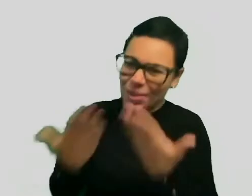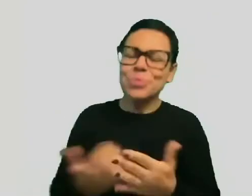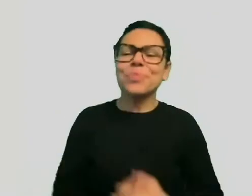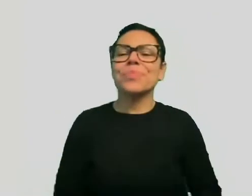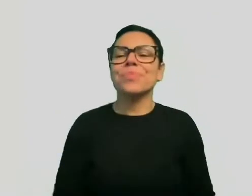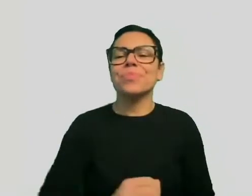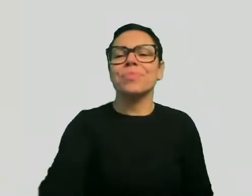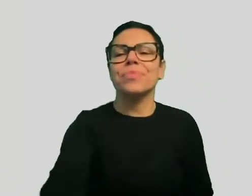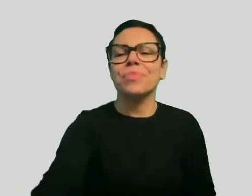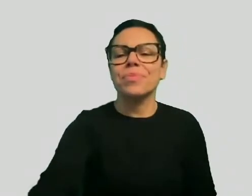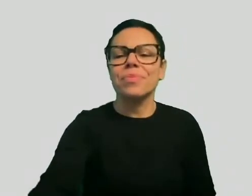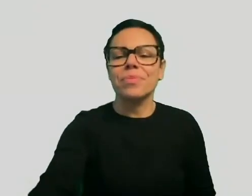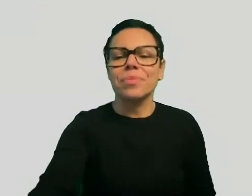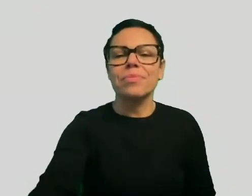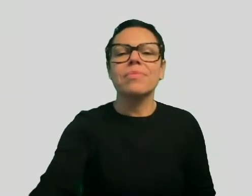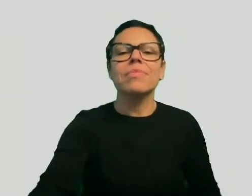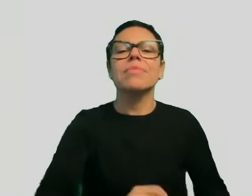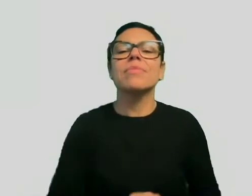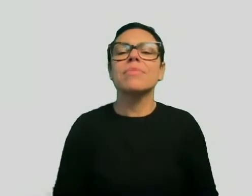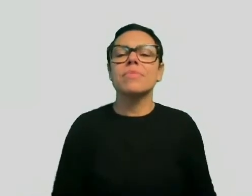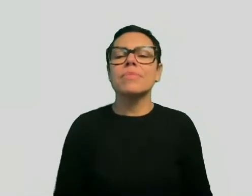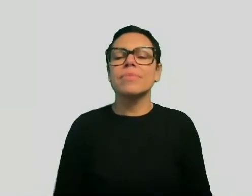We have a little trouble with the sound.